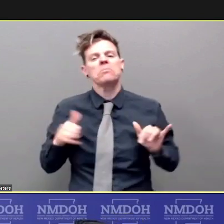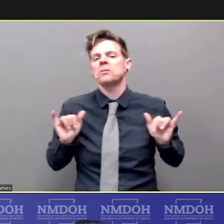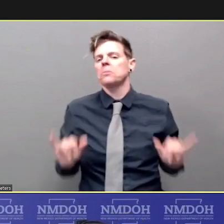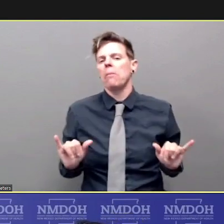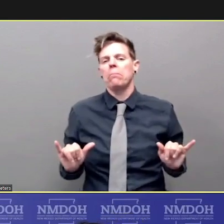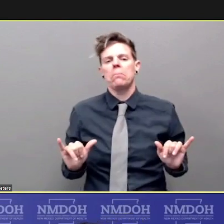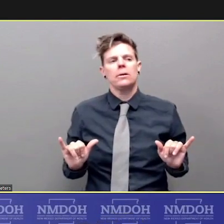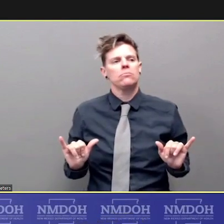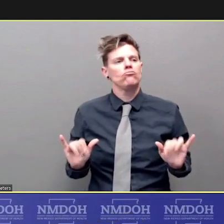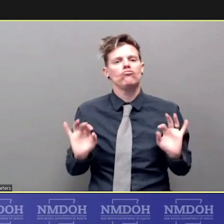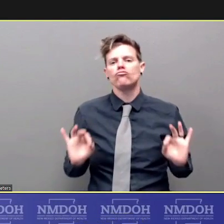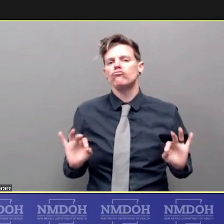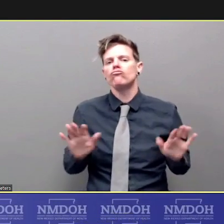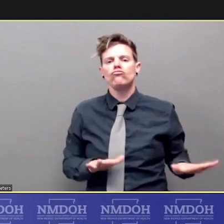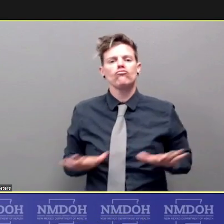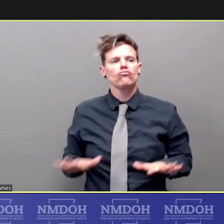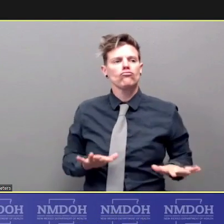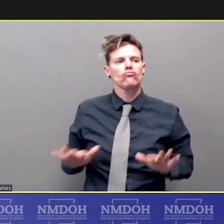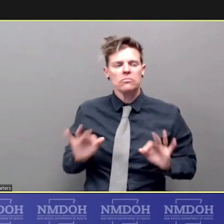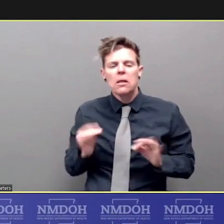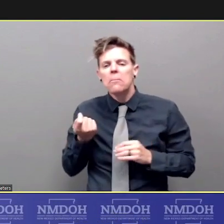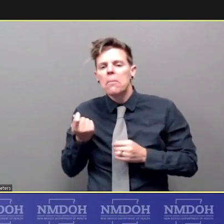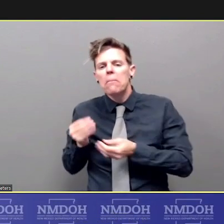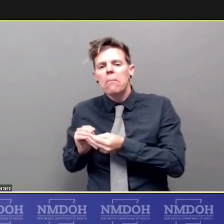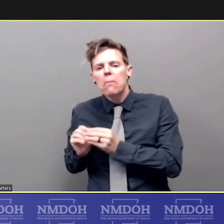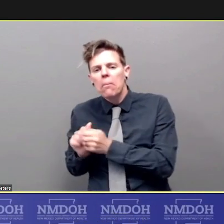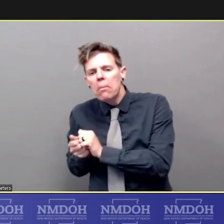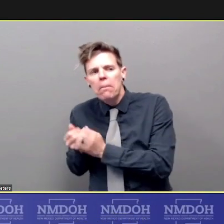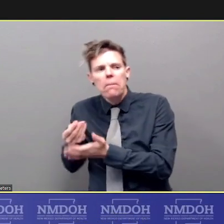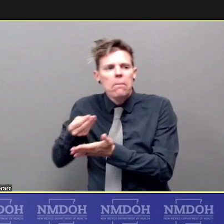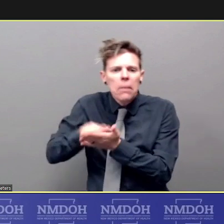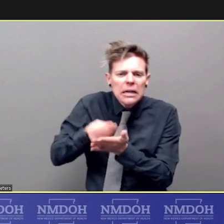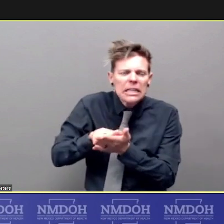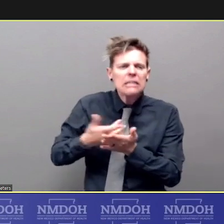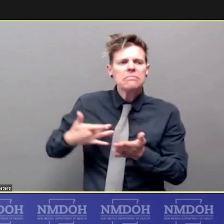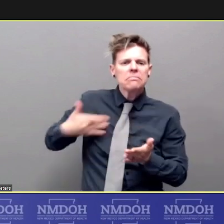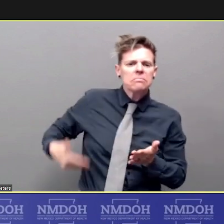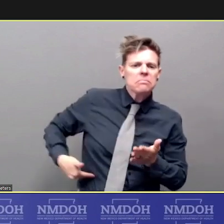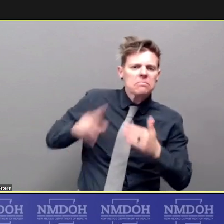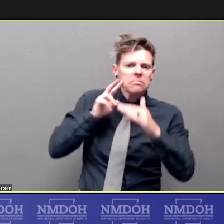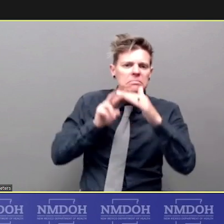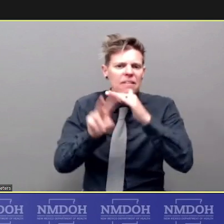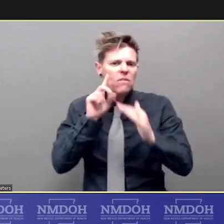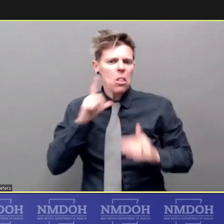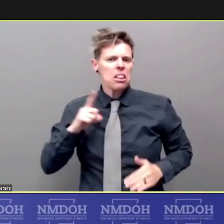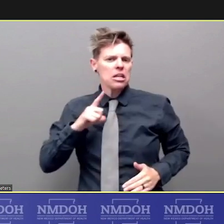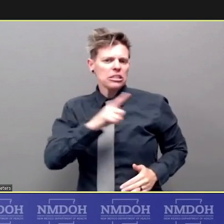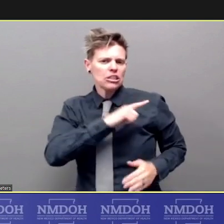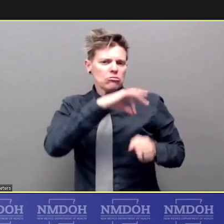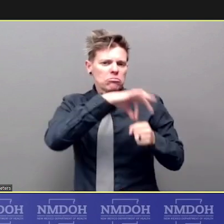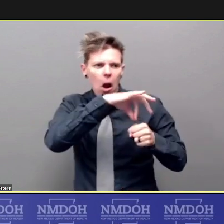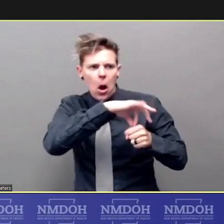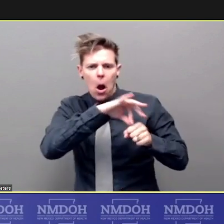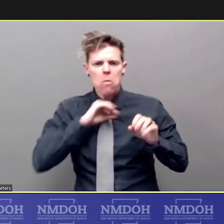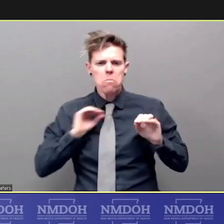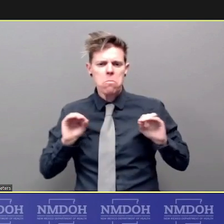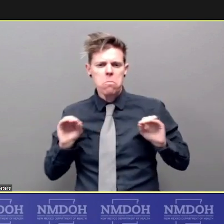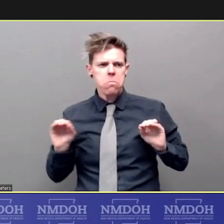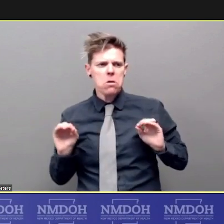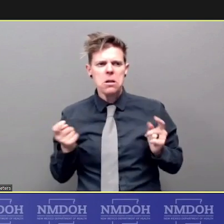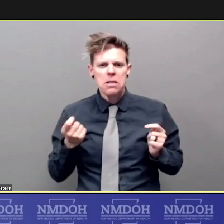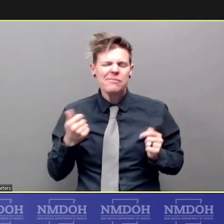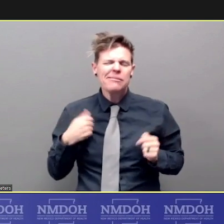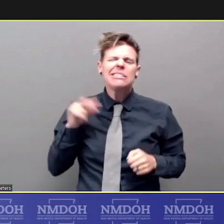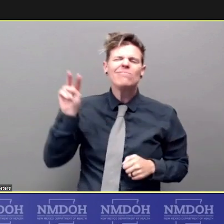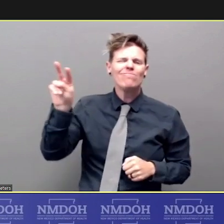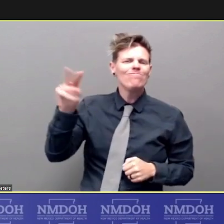to tweak our financial projections for the legislature, but we're still going full bore to get everything up